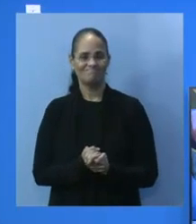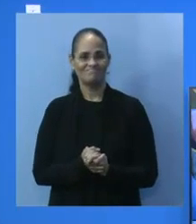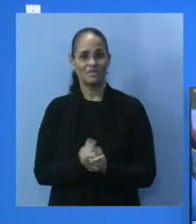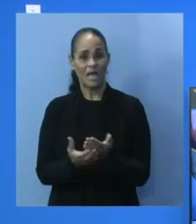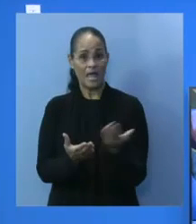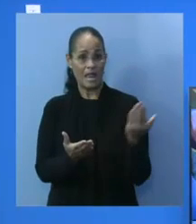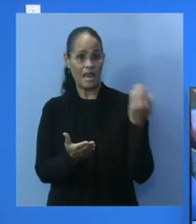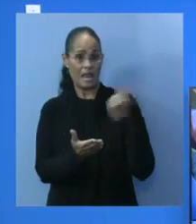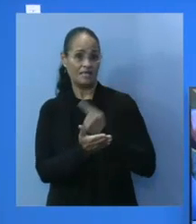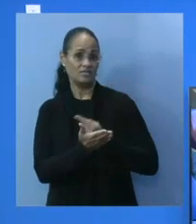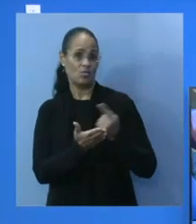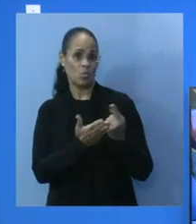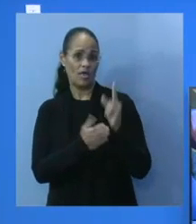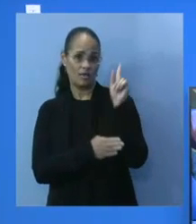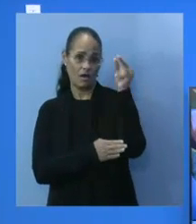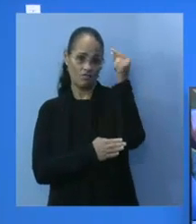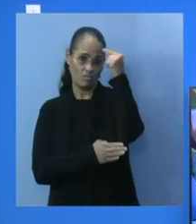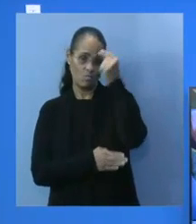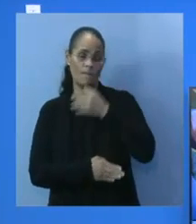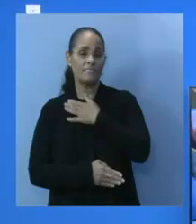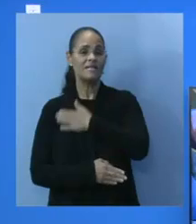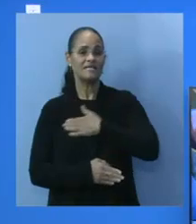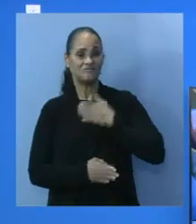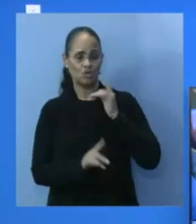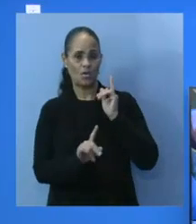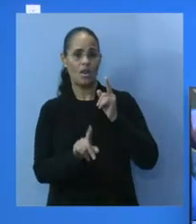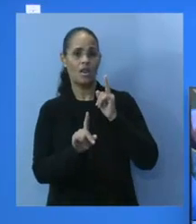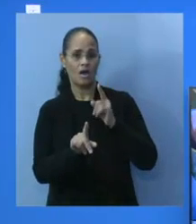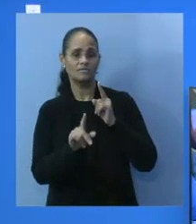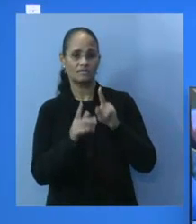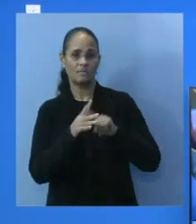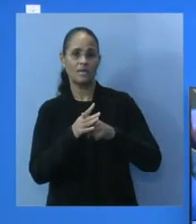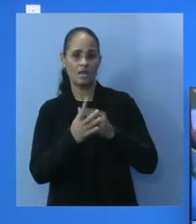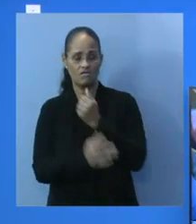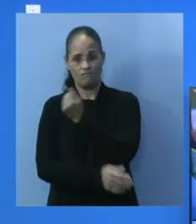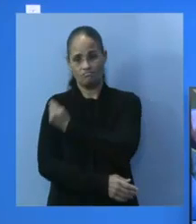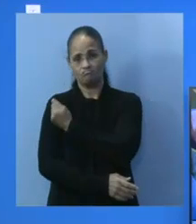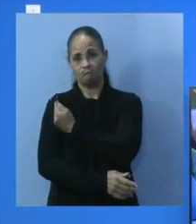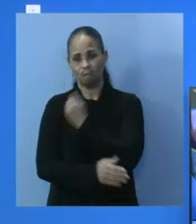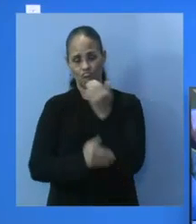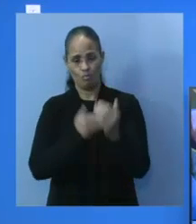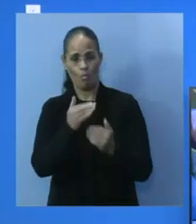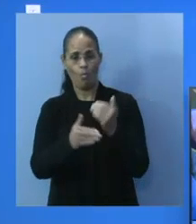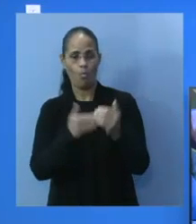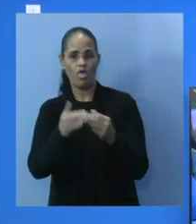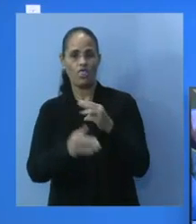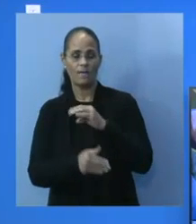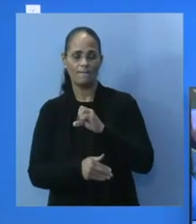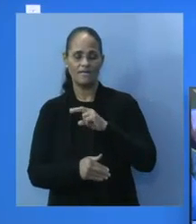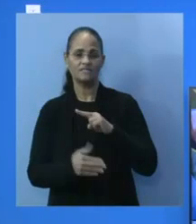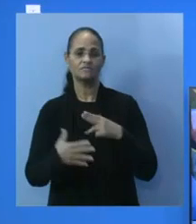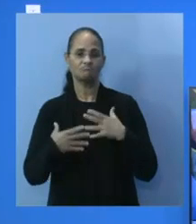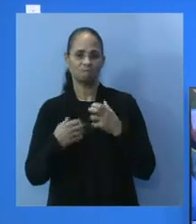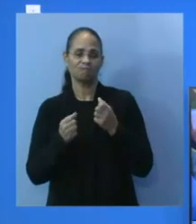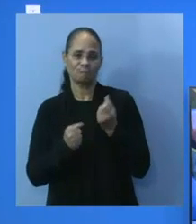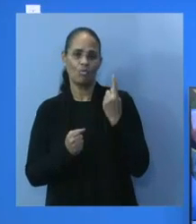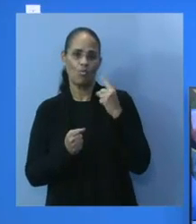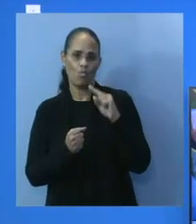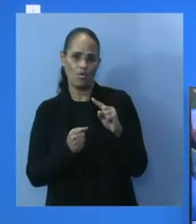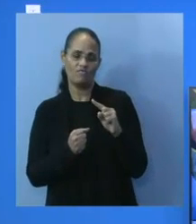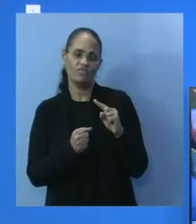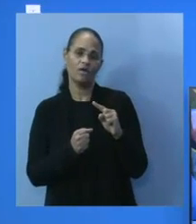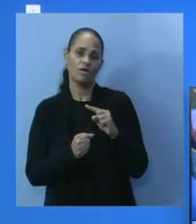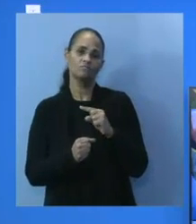Last week, the government was pleased to announce the beginning of our vaccination program, with the Ministry of Health beginning distribution of the